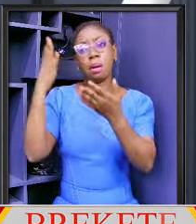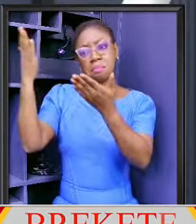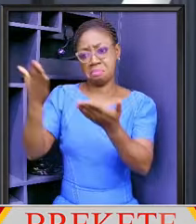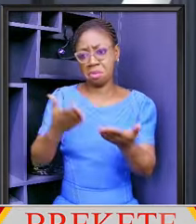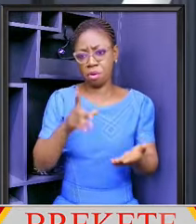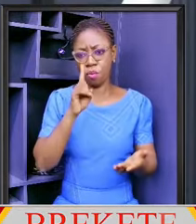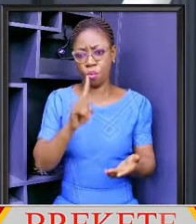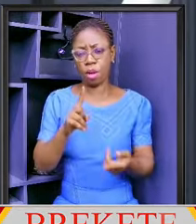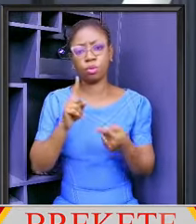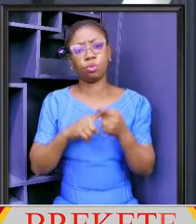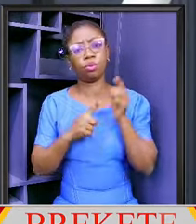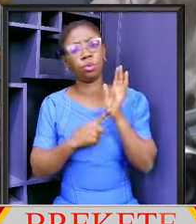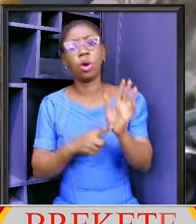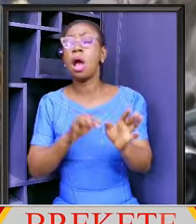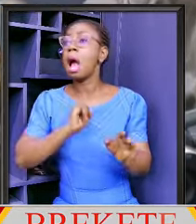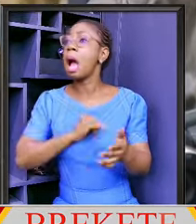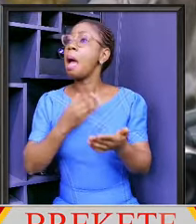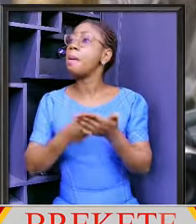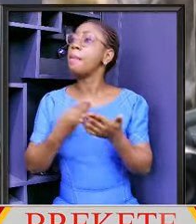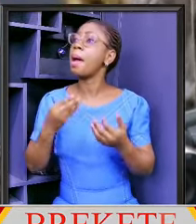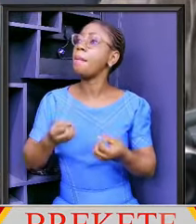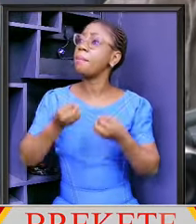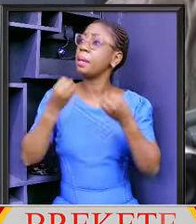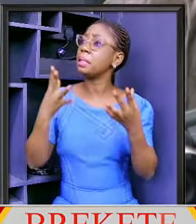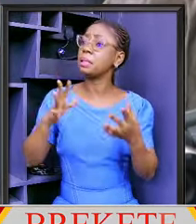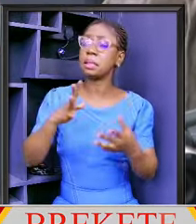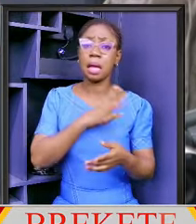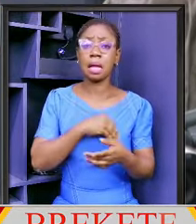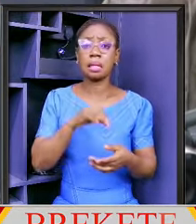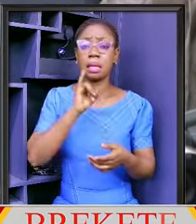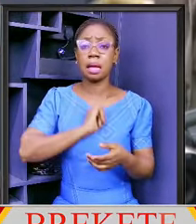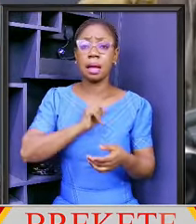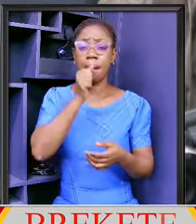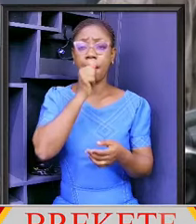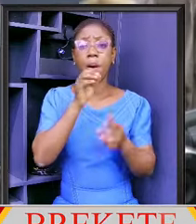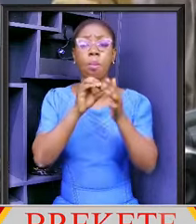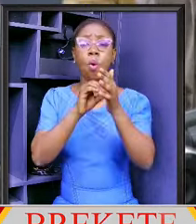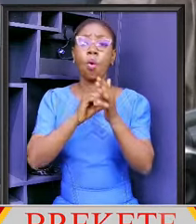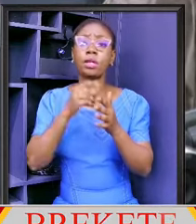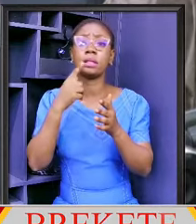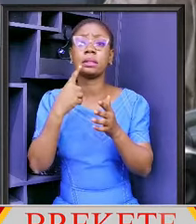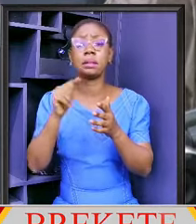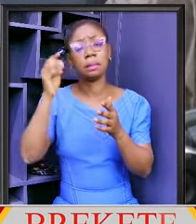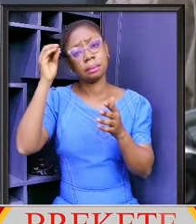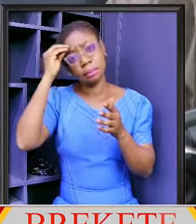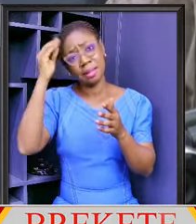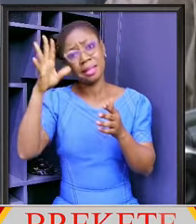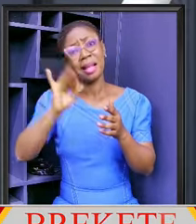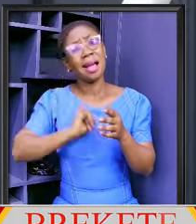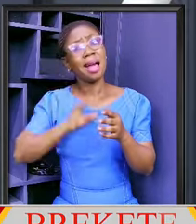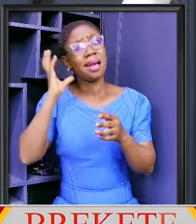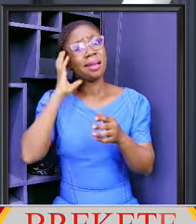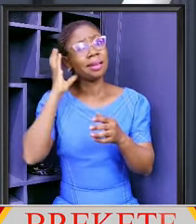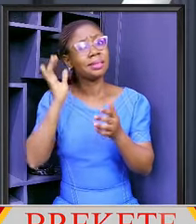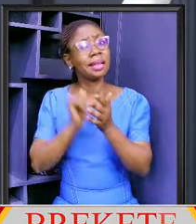show. I buy him plenty for the man hand, and I dey owe him. And I hear say more to kill the man.